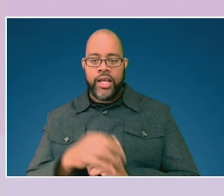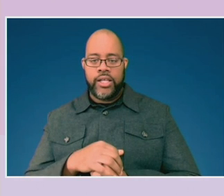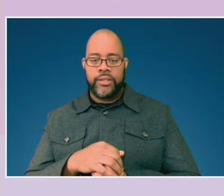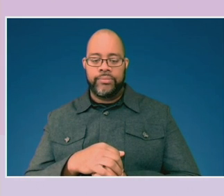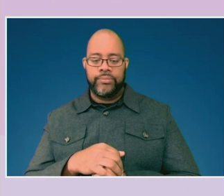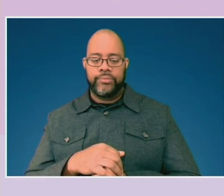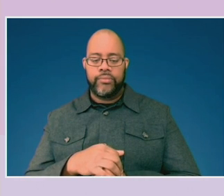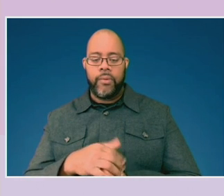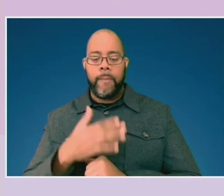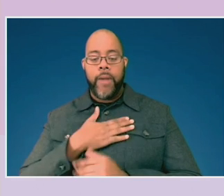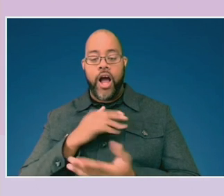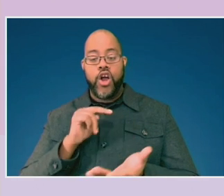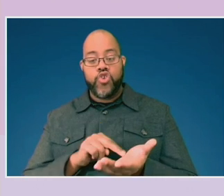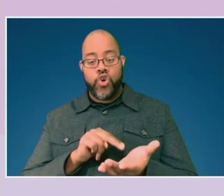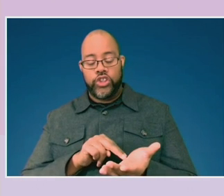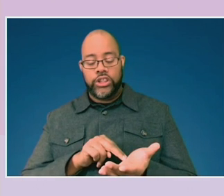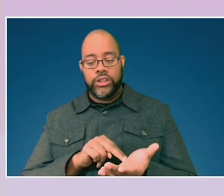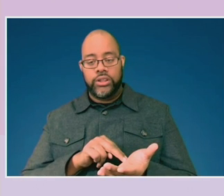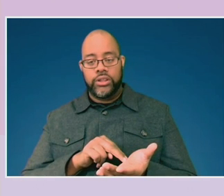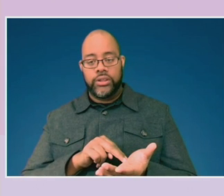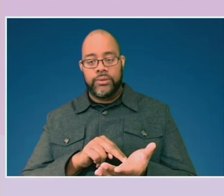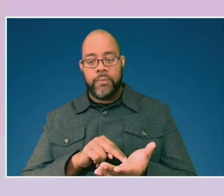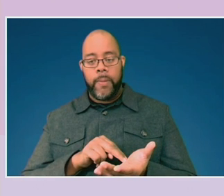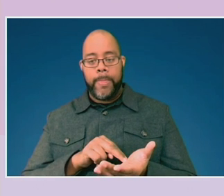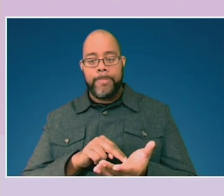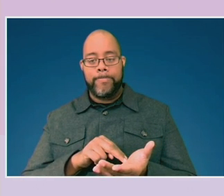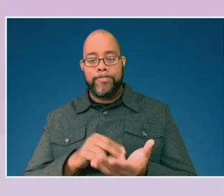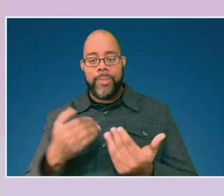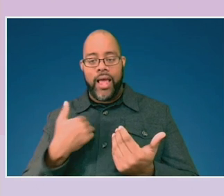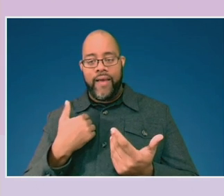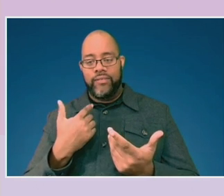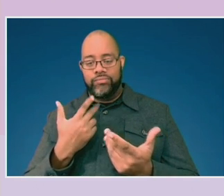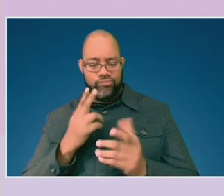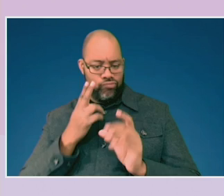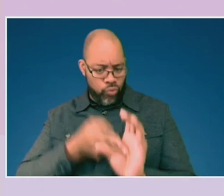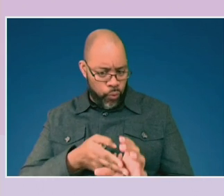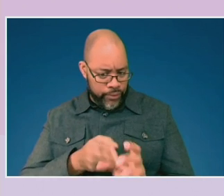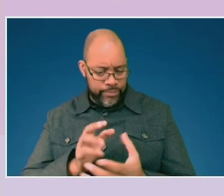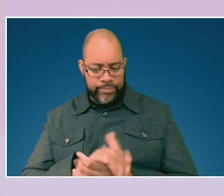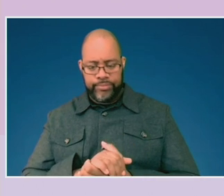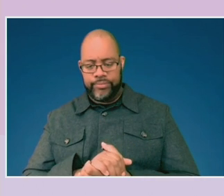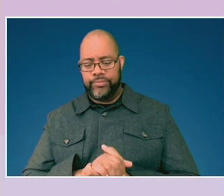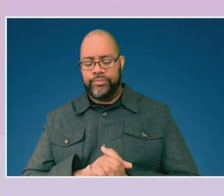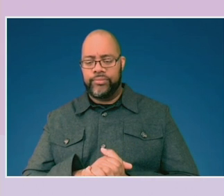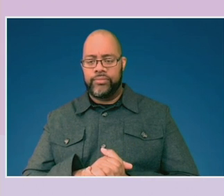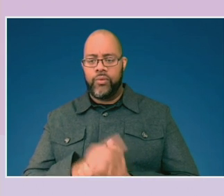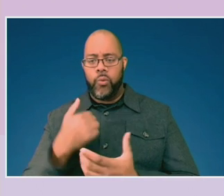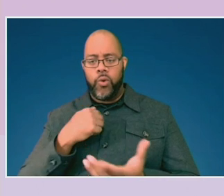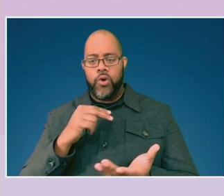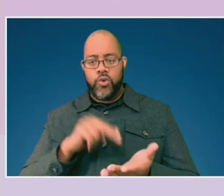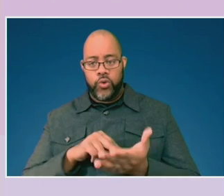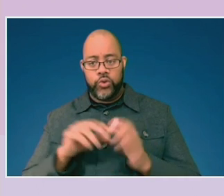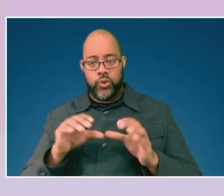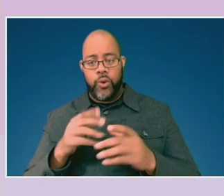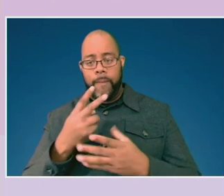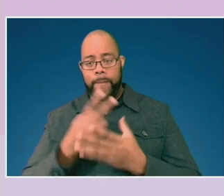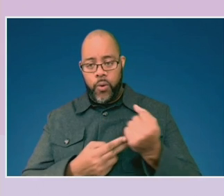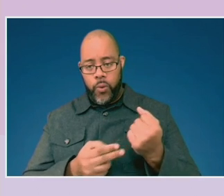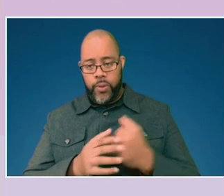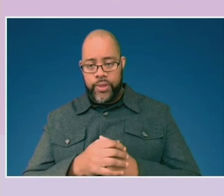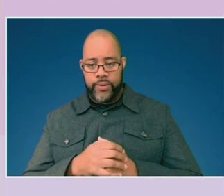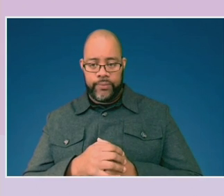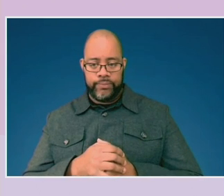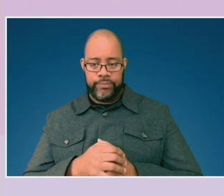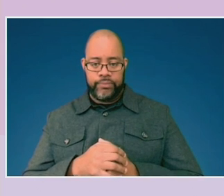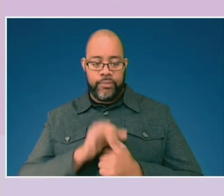my nurses have, as being a nurse, have jumped on board. Our nurses are doing both